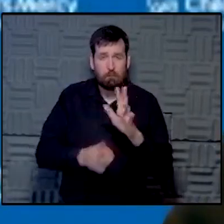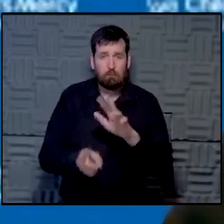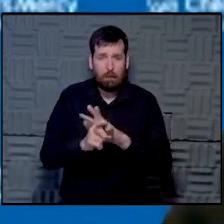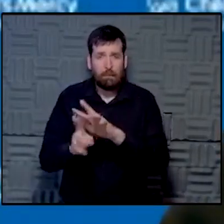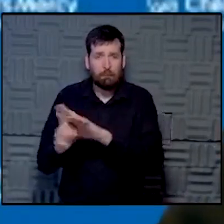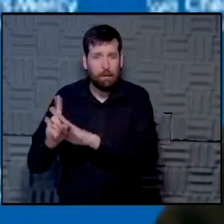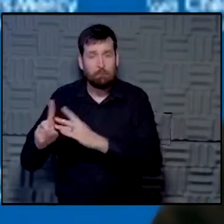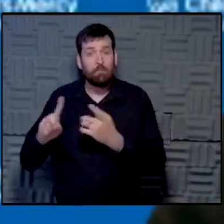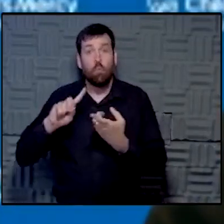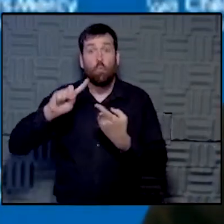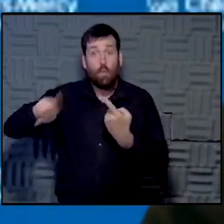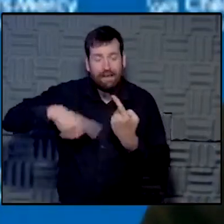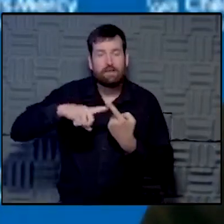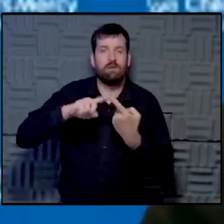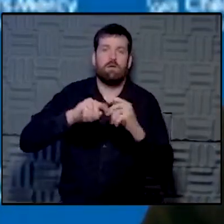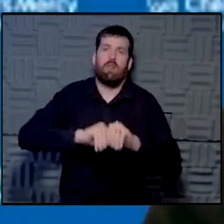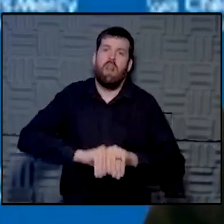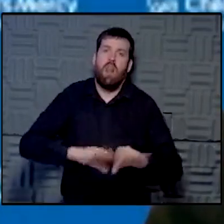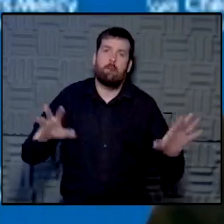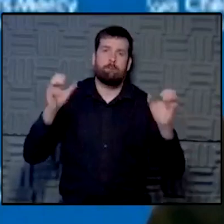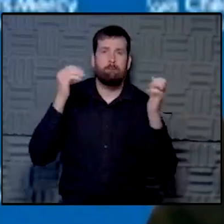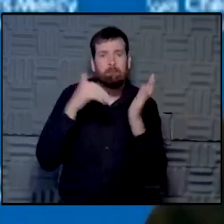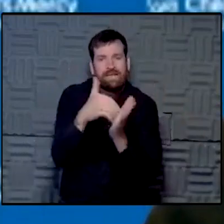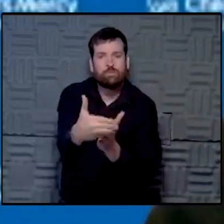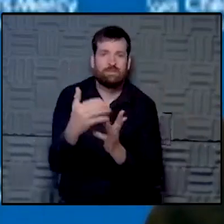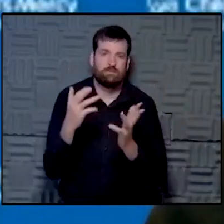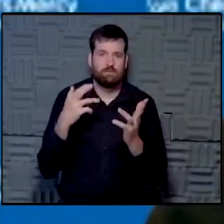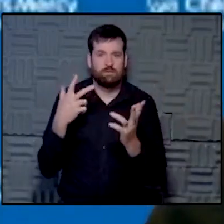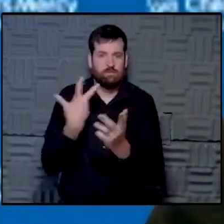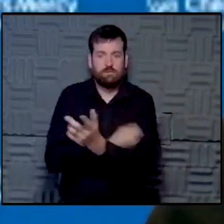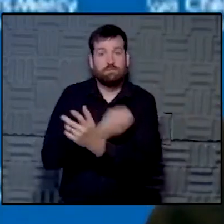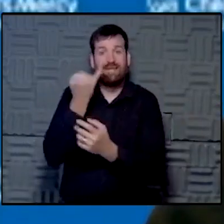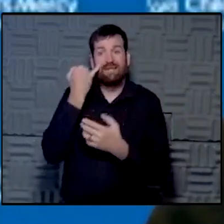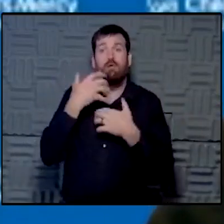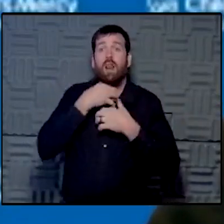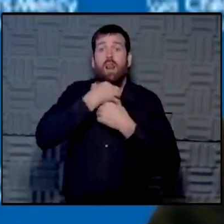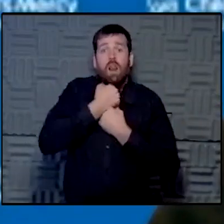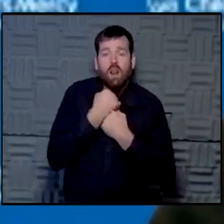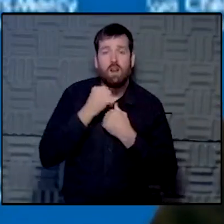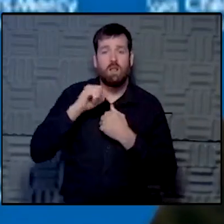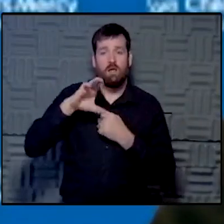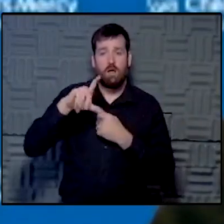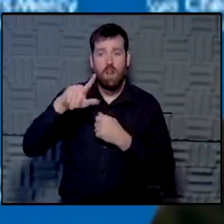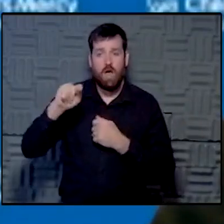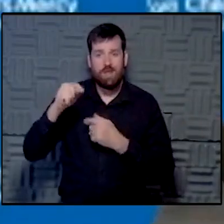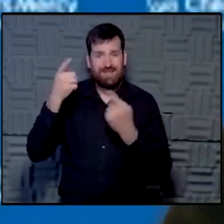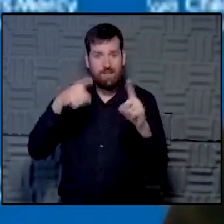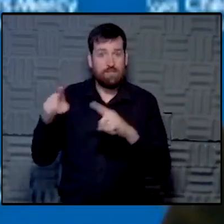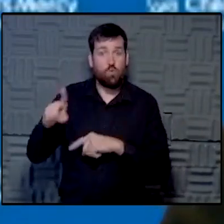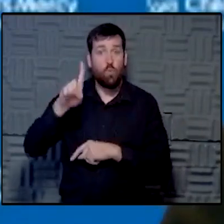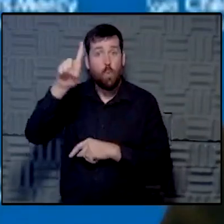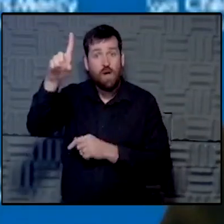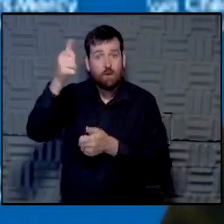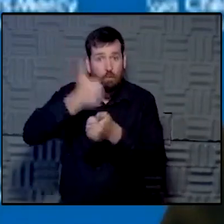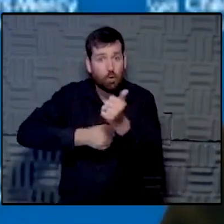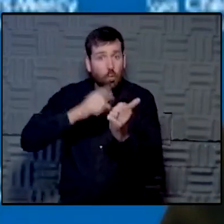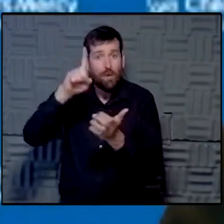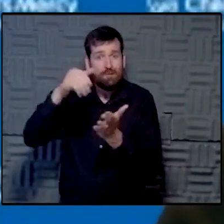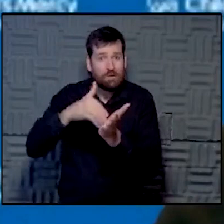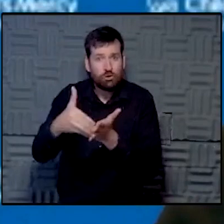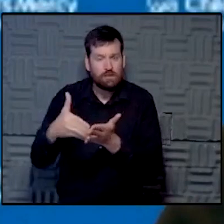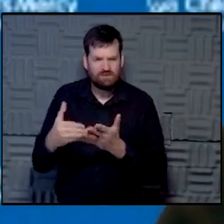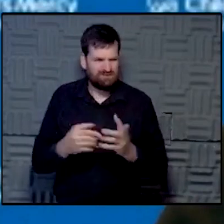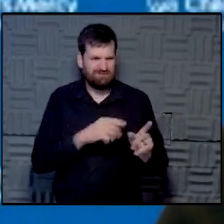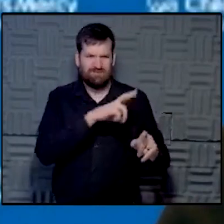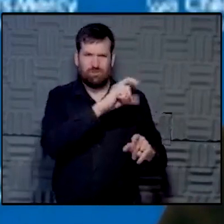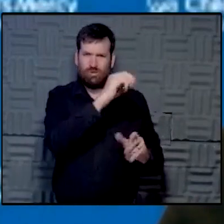to millions of people. If this vaccine adverse event like anaphylaxis or like clotting happens in 1 in a million, how are you going to find it in a clinical trial